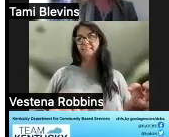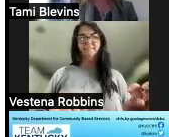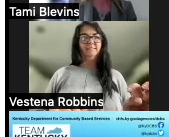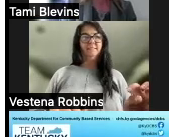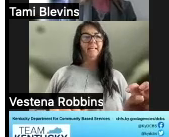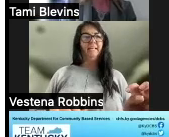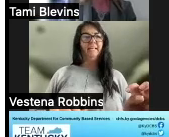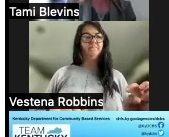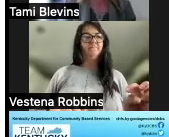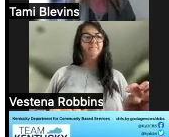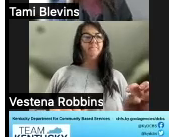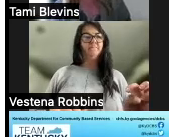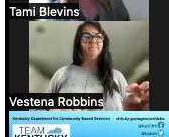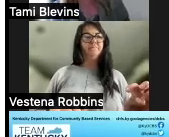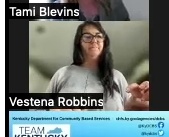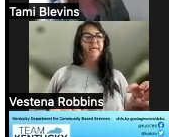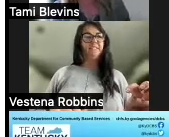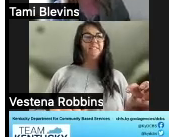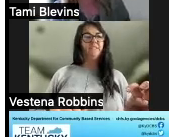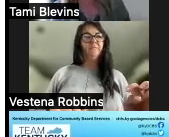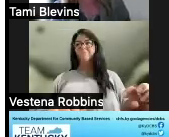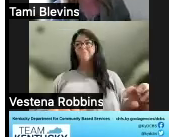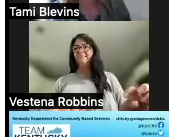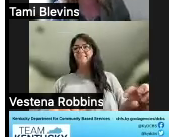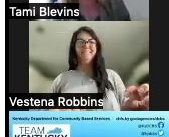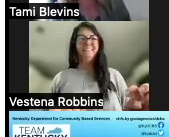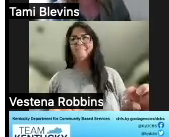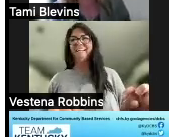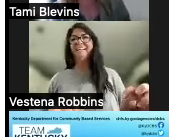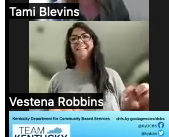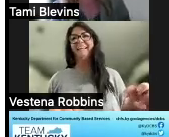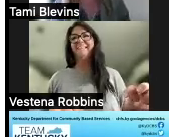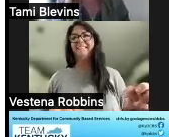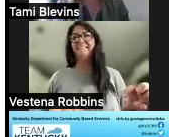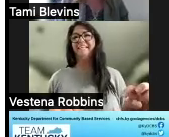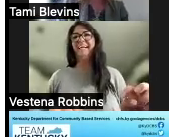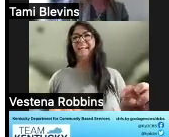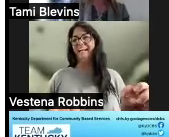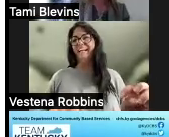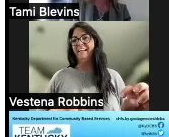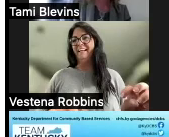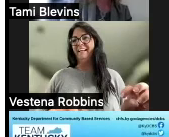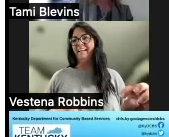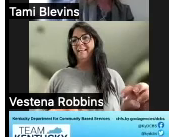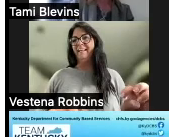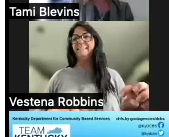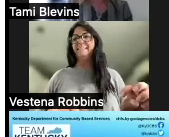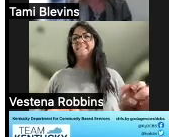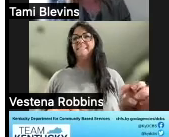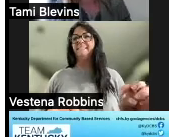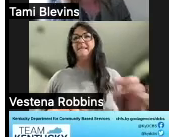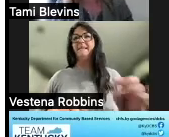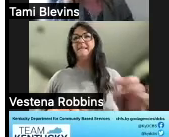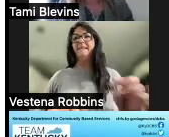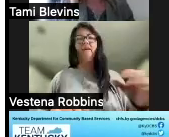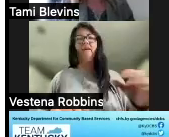I think it's actually me. I hope it's Tina. It's Tina. It's Tina. Thanks, Tammy. So that